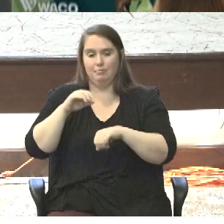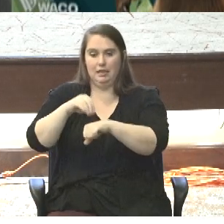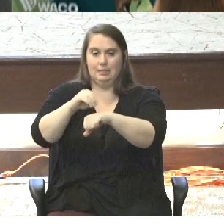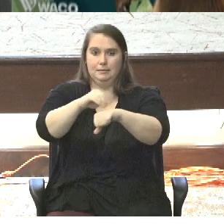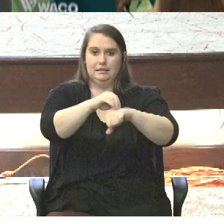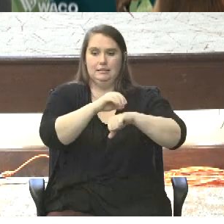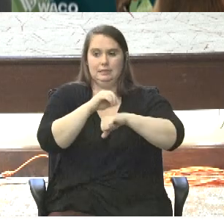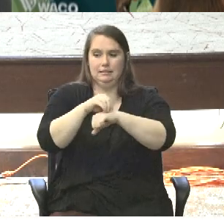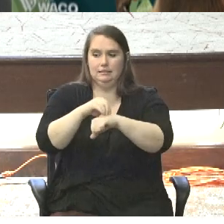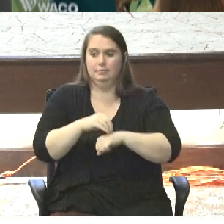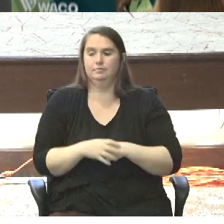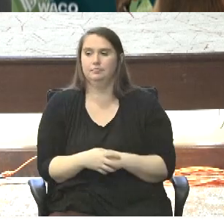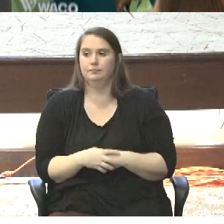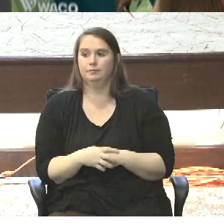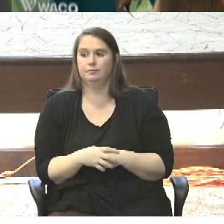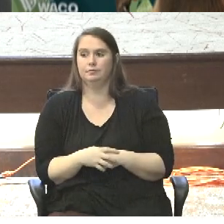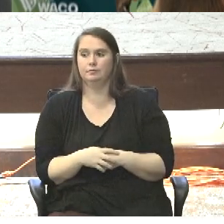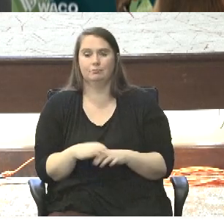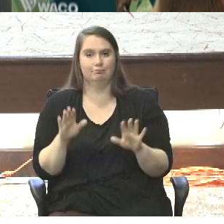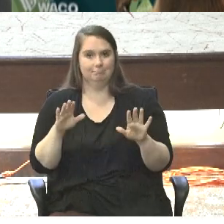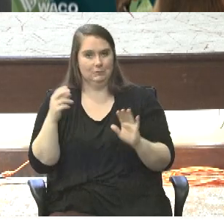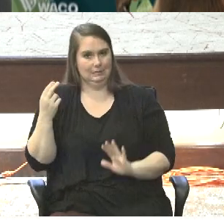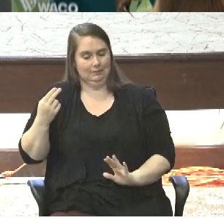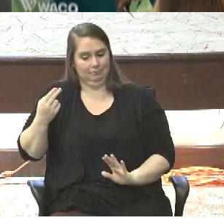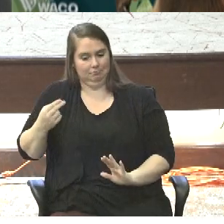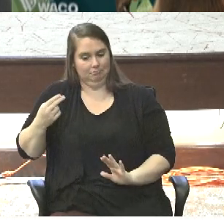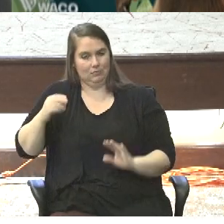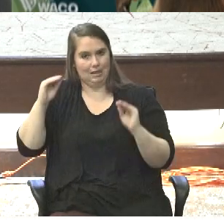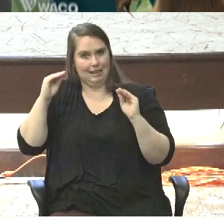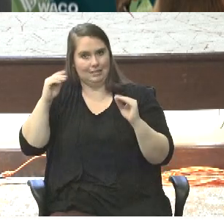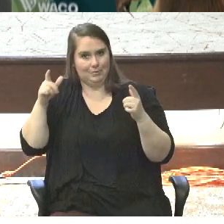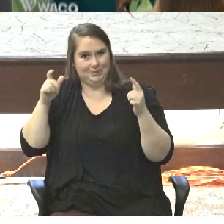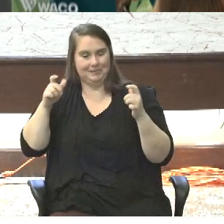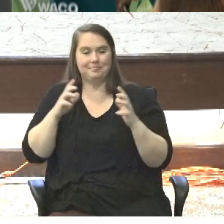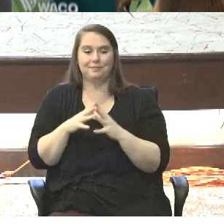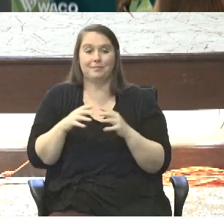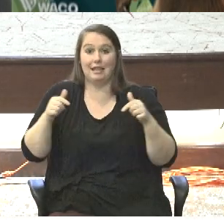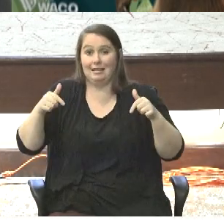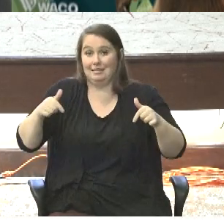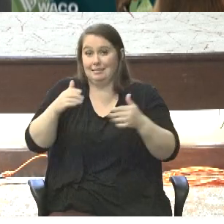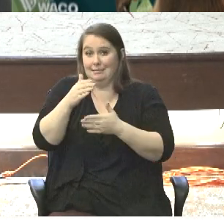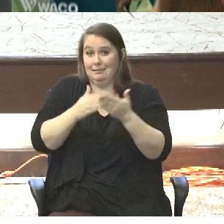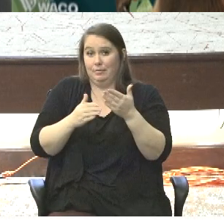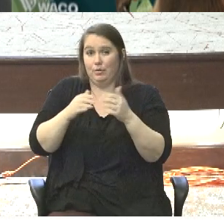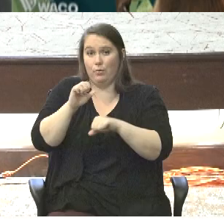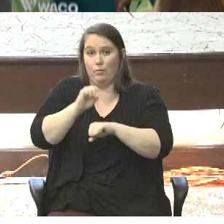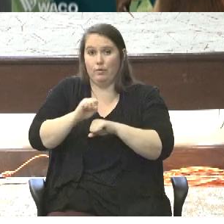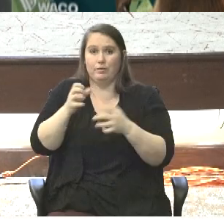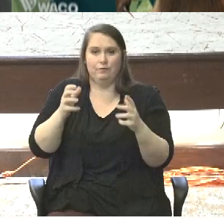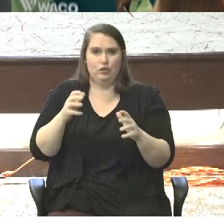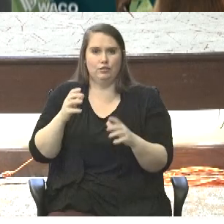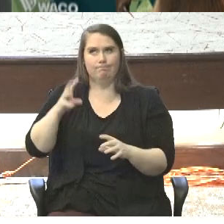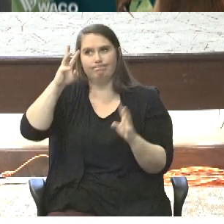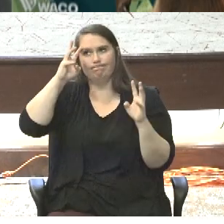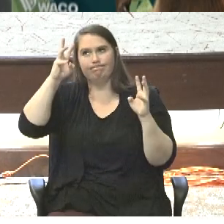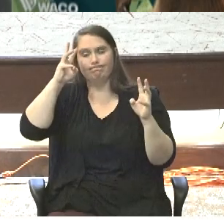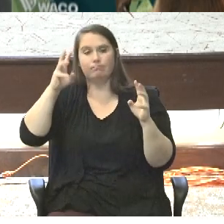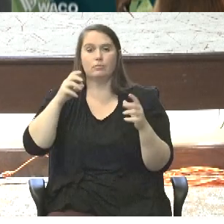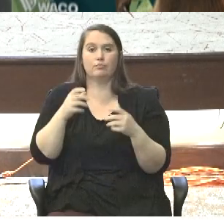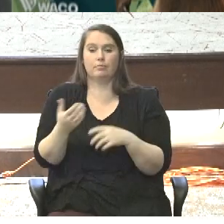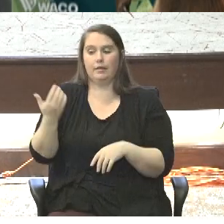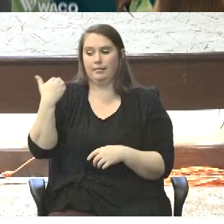Again, just kind of a history lesson here. This is some of the work that we've produced in conjunction with Waco